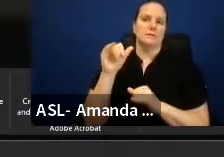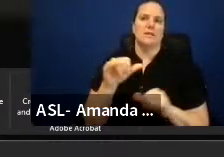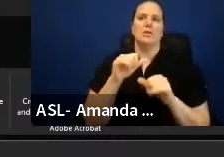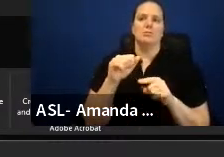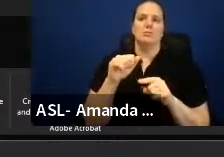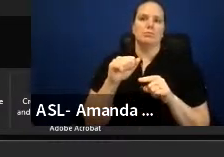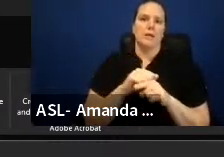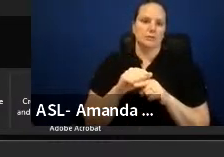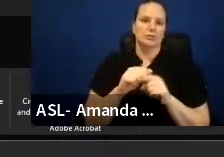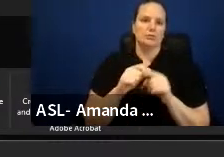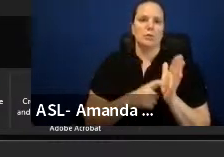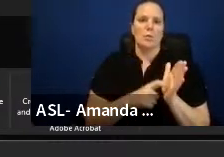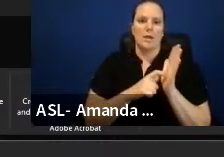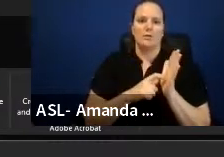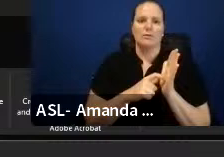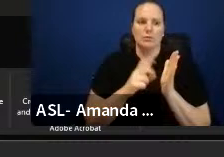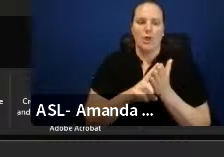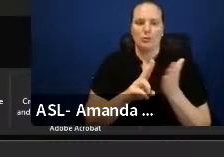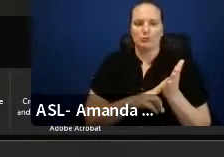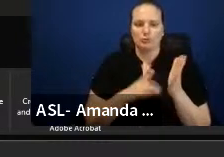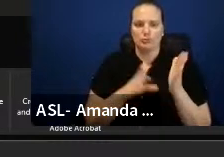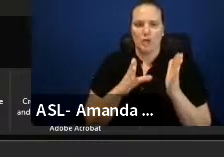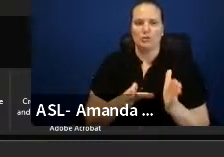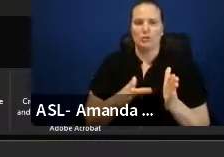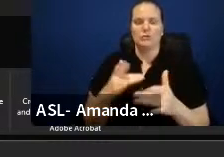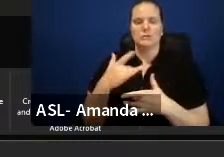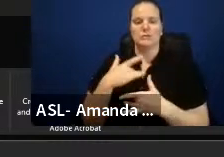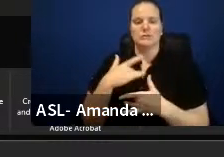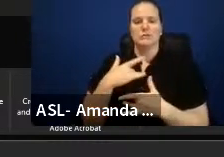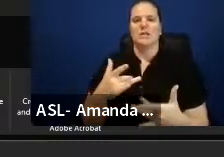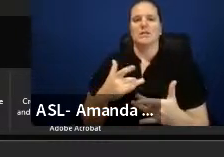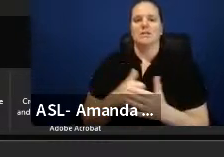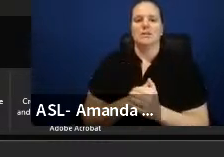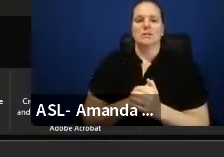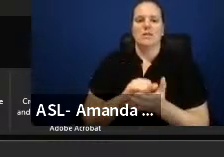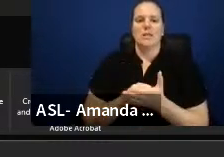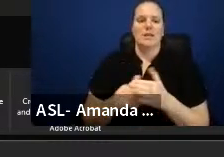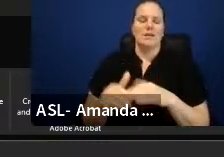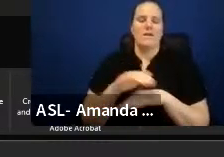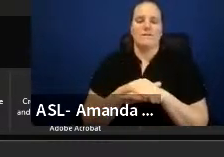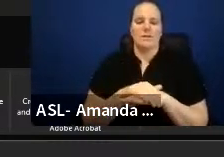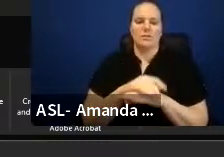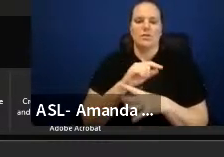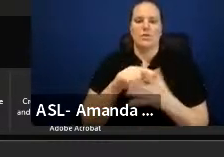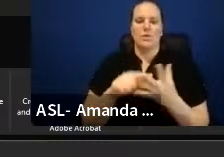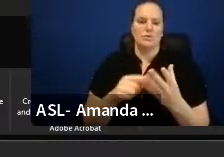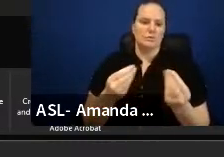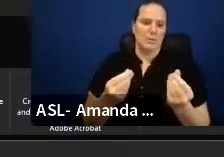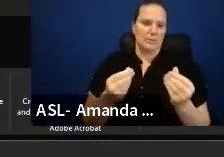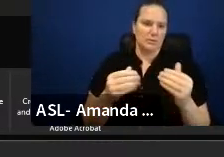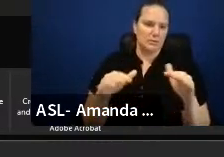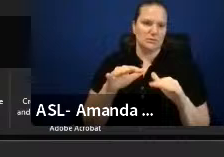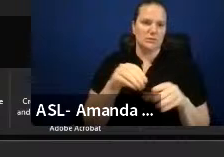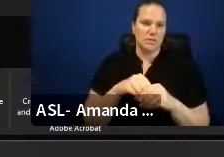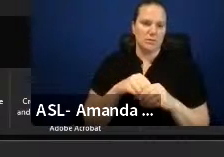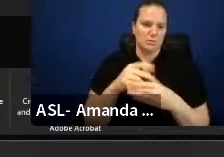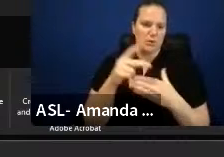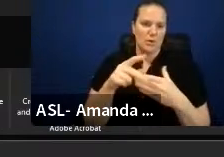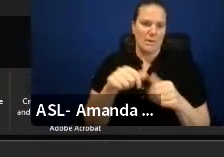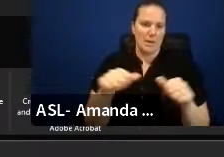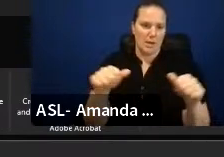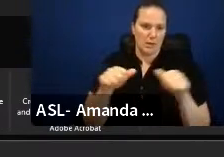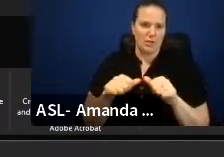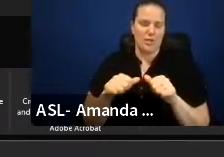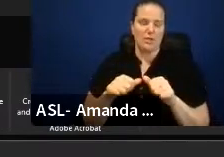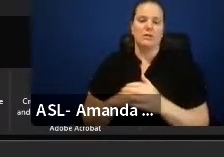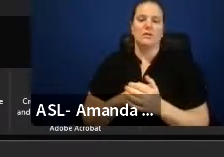a standard requirement of contractors. It typically, it covers those properties that are in the program area.